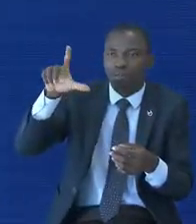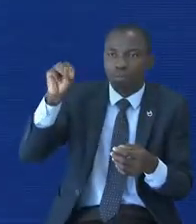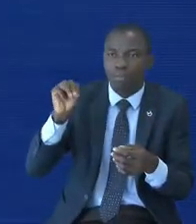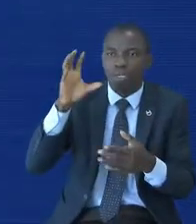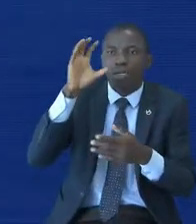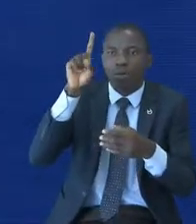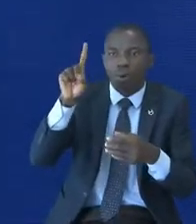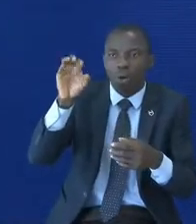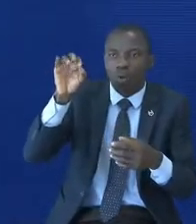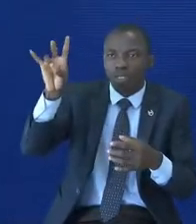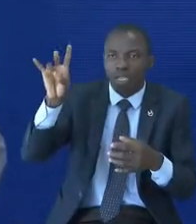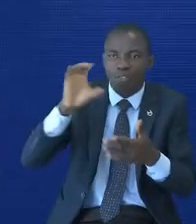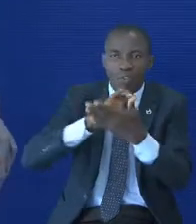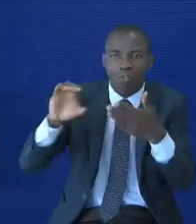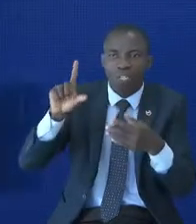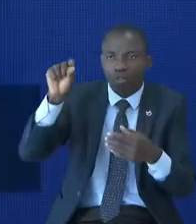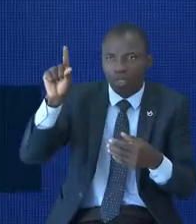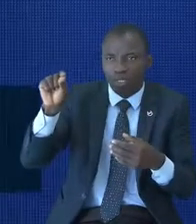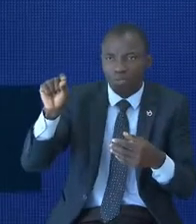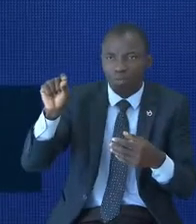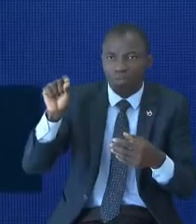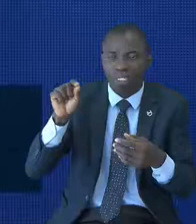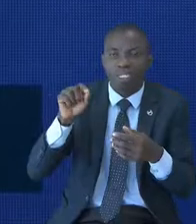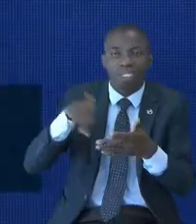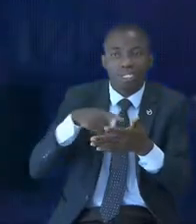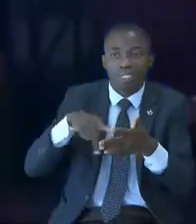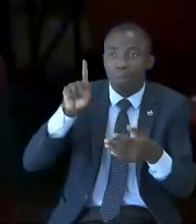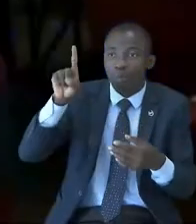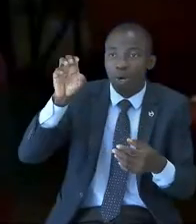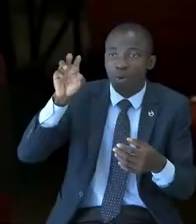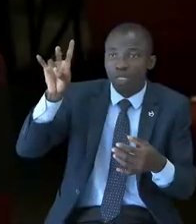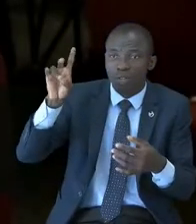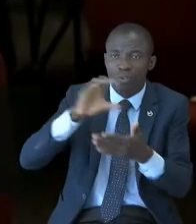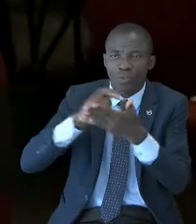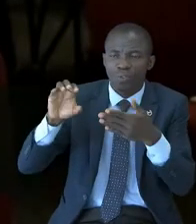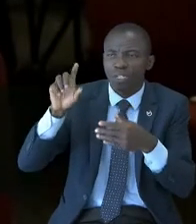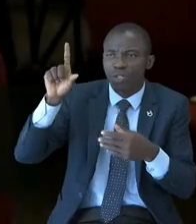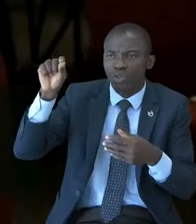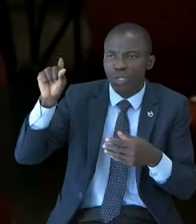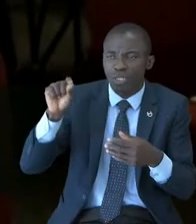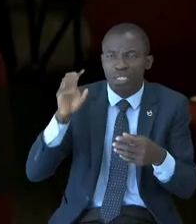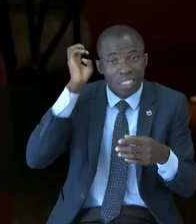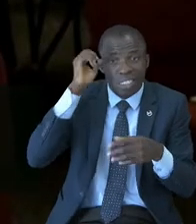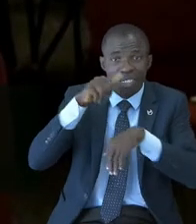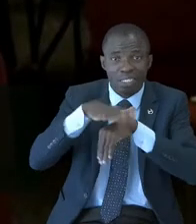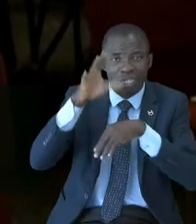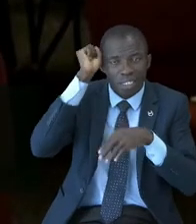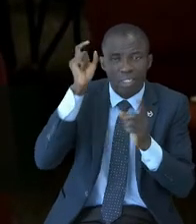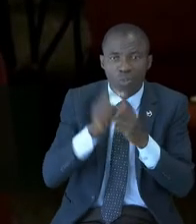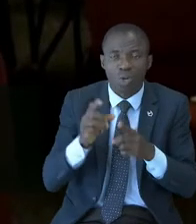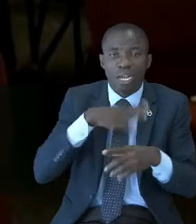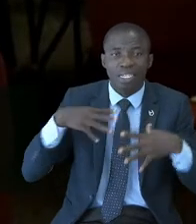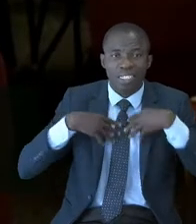107, I'm reading from verse 20. In Psalm 107, verse 20, he sent his word and